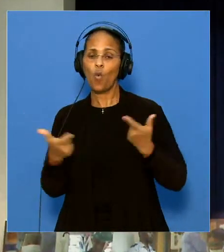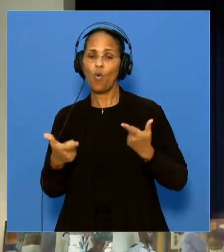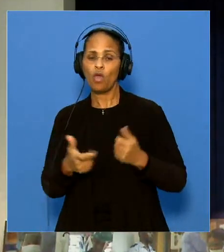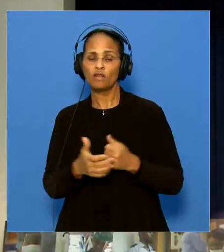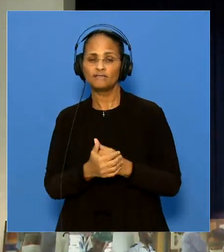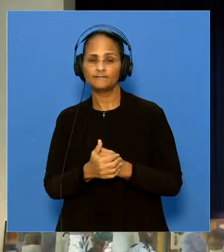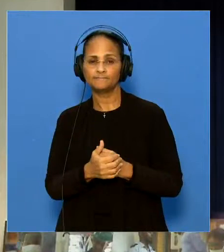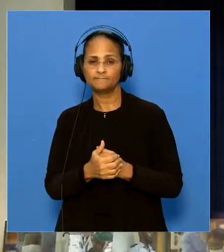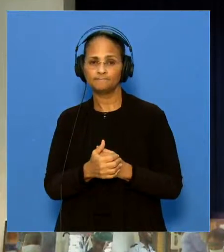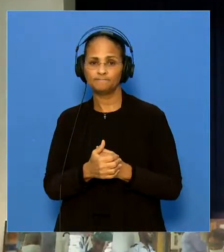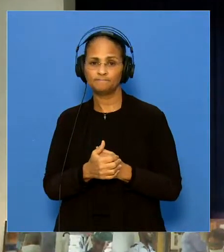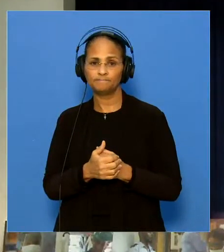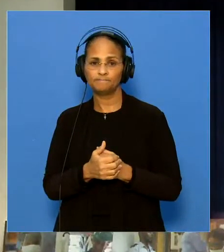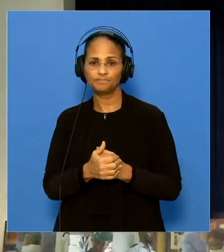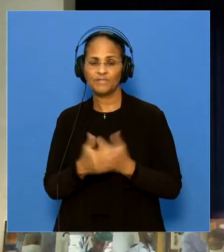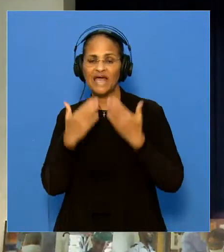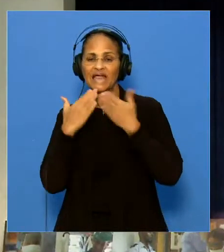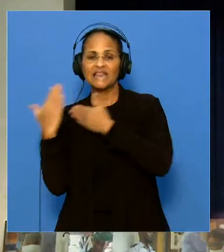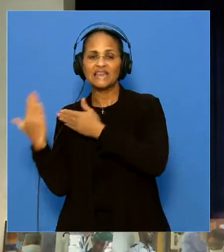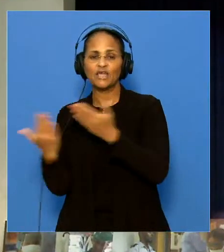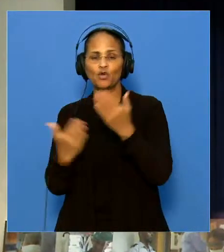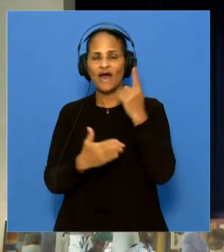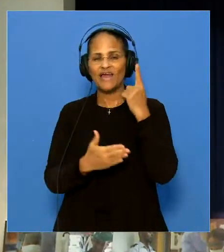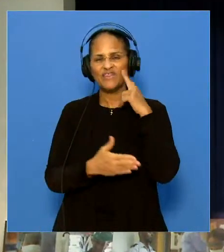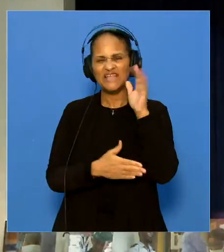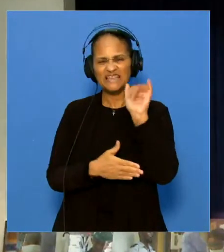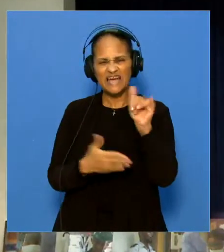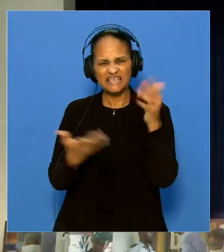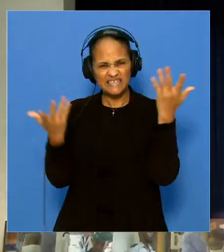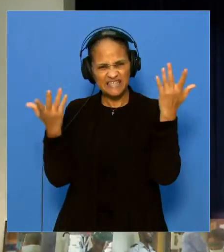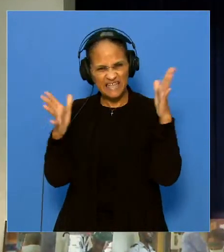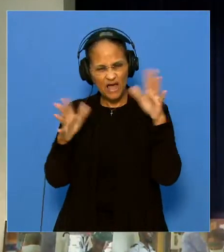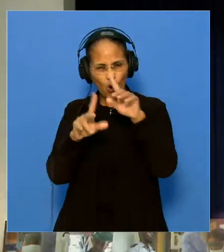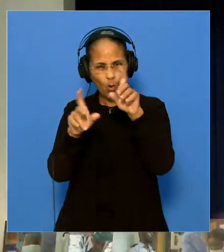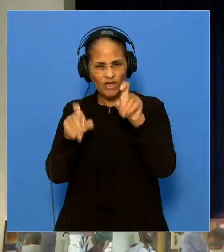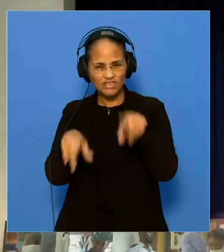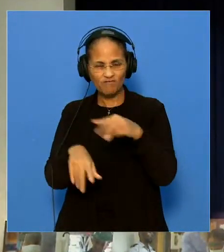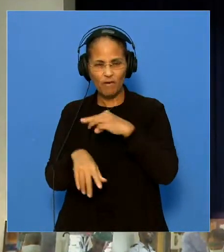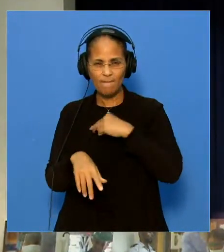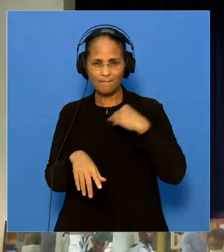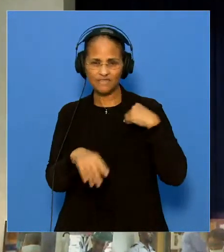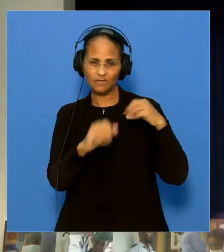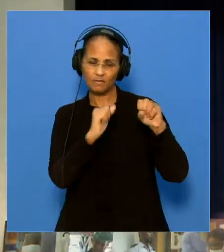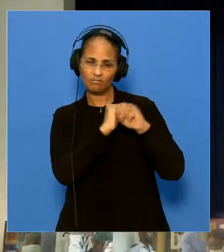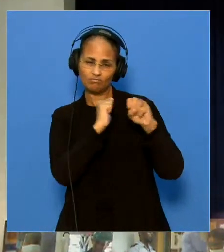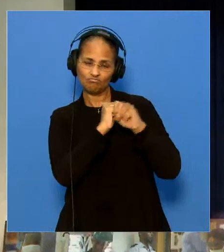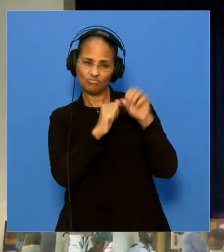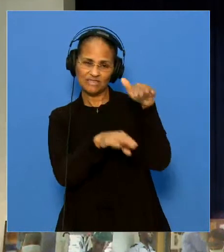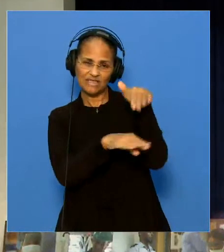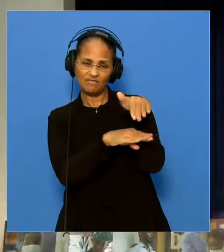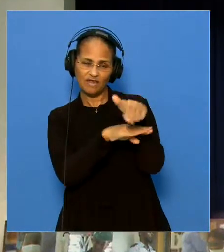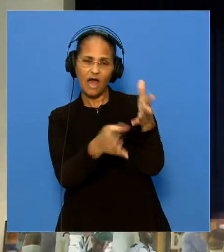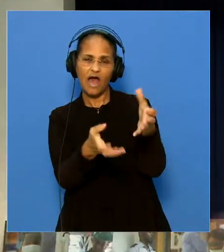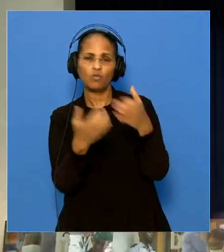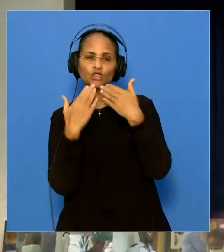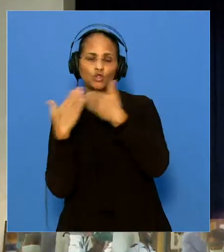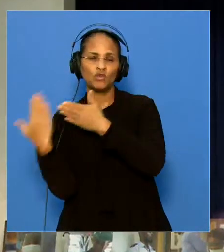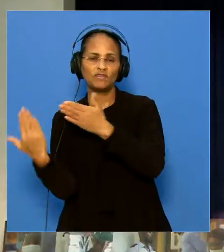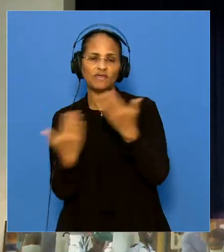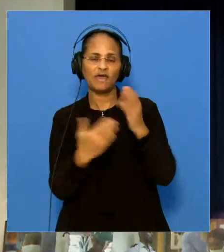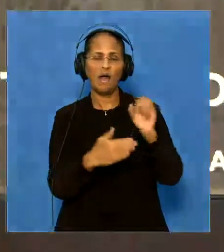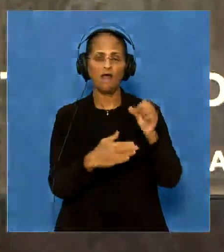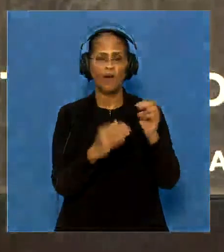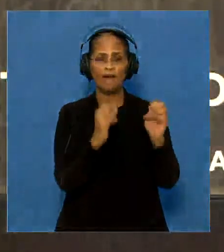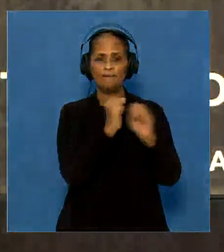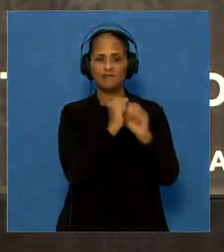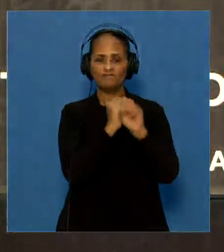you. Thank you. I think that is the end of the questions from members of the media this evening. I want to thank the members of the